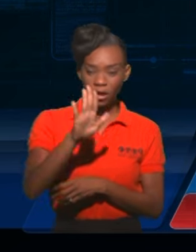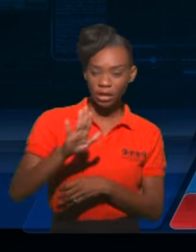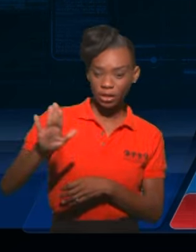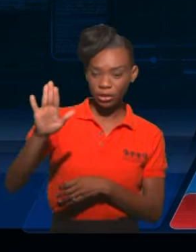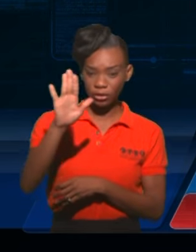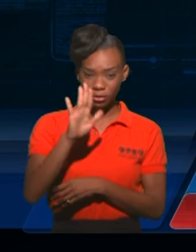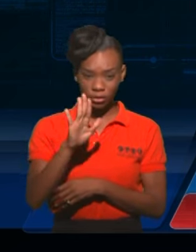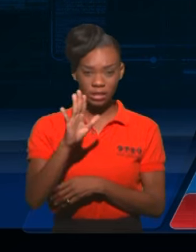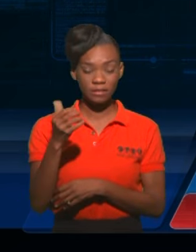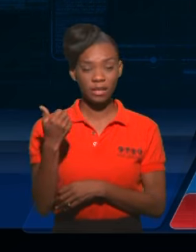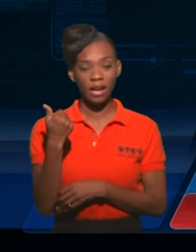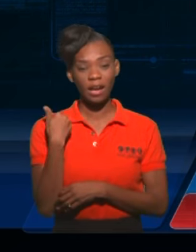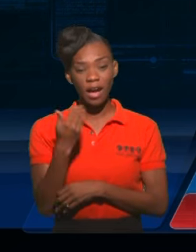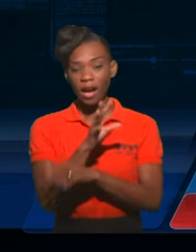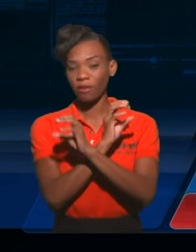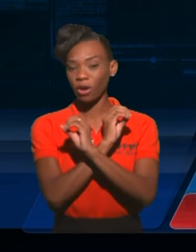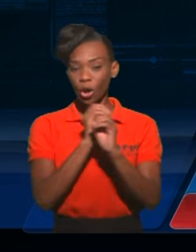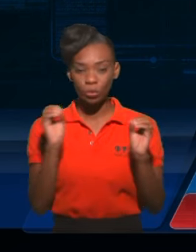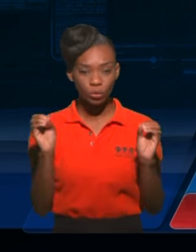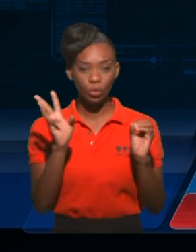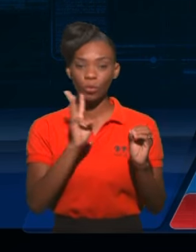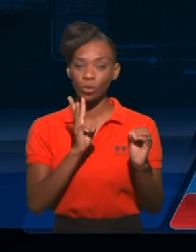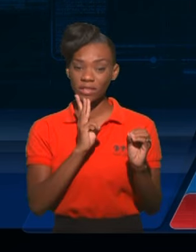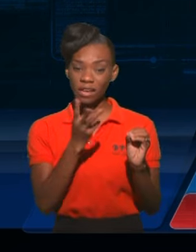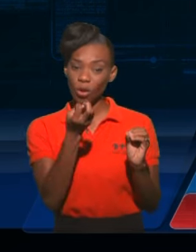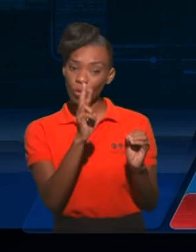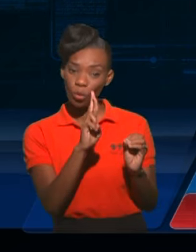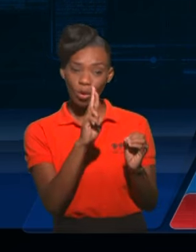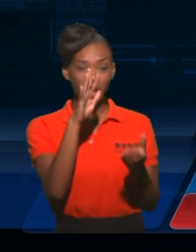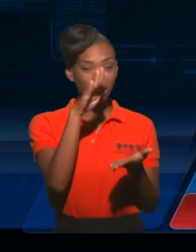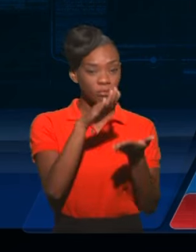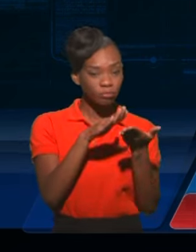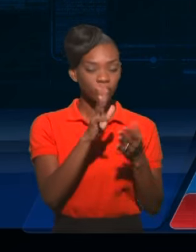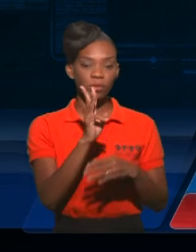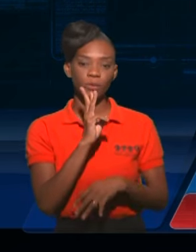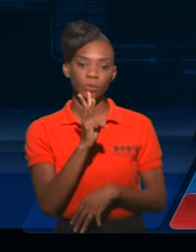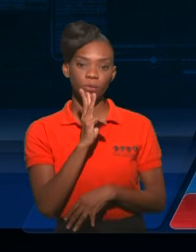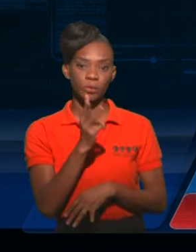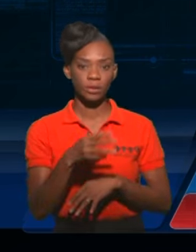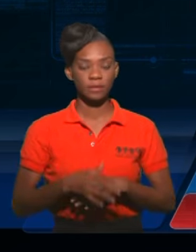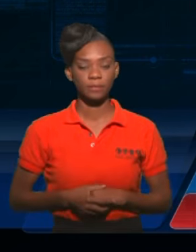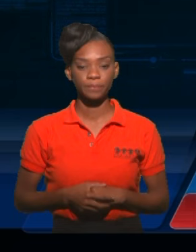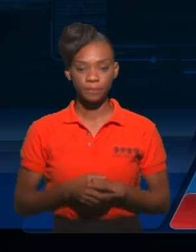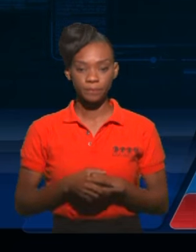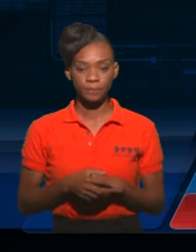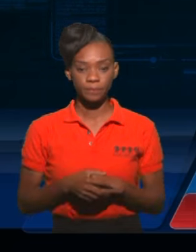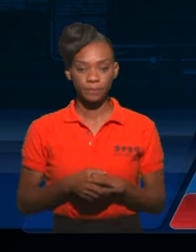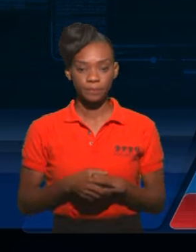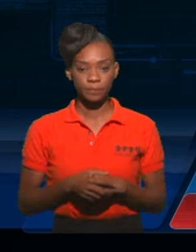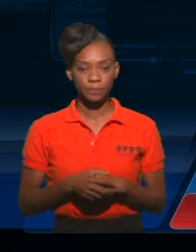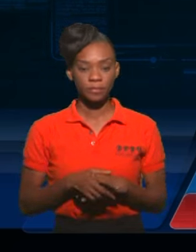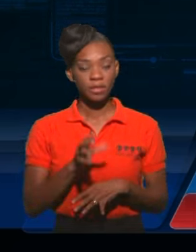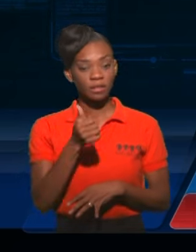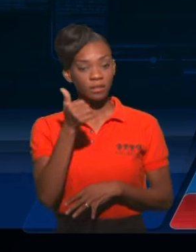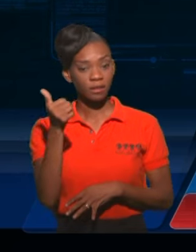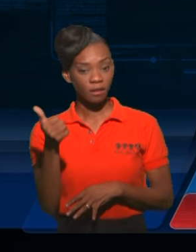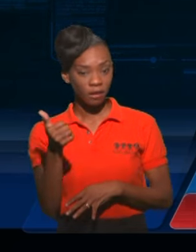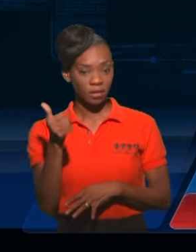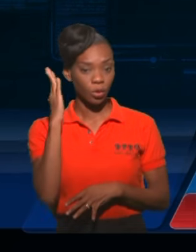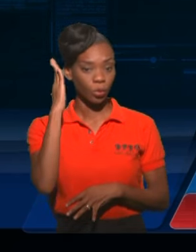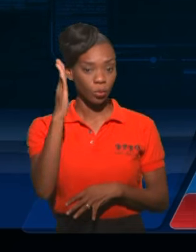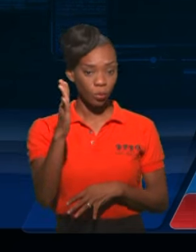areas. An increase in DeSalcot's capacity to bolster southwest and south central supply